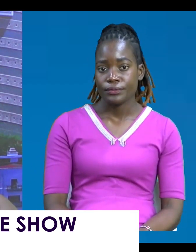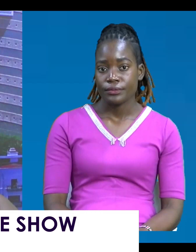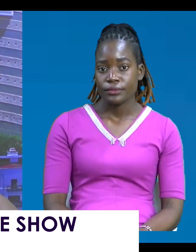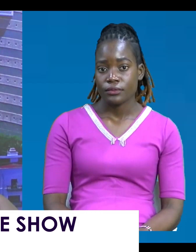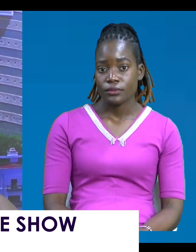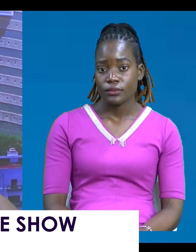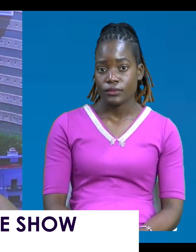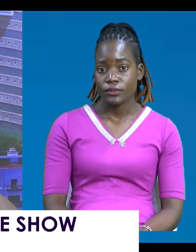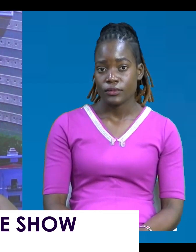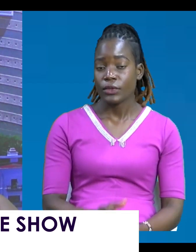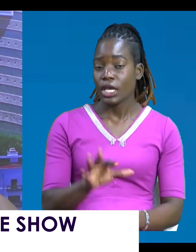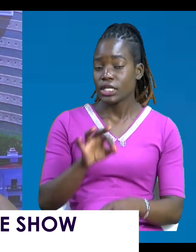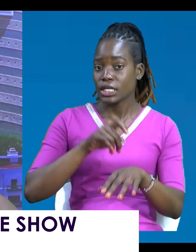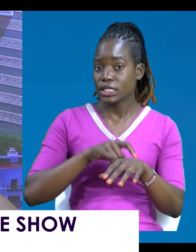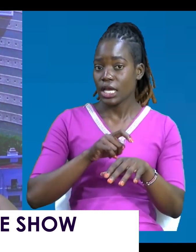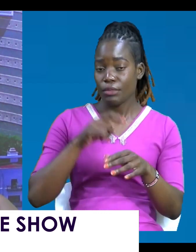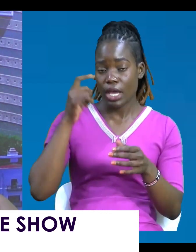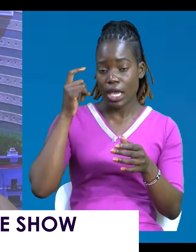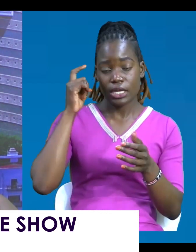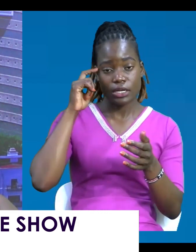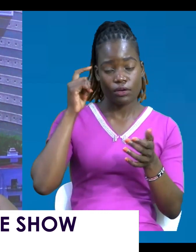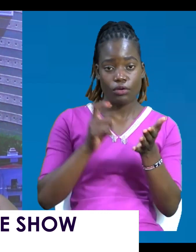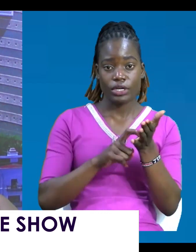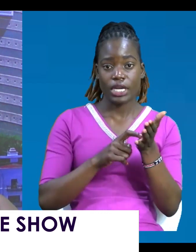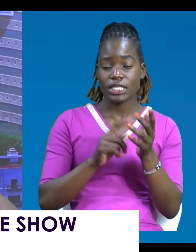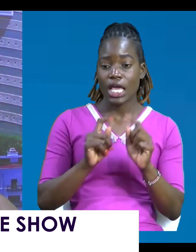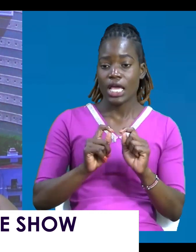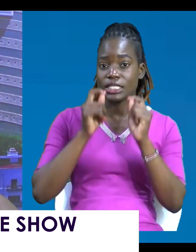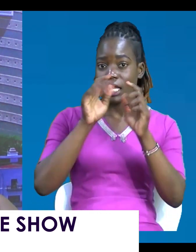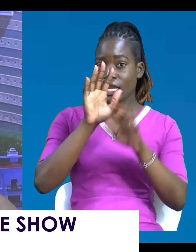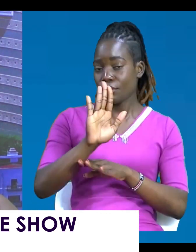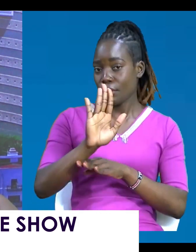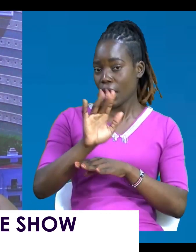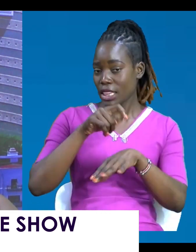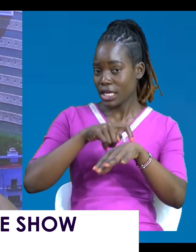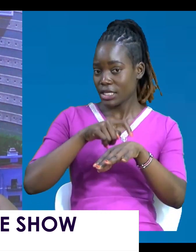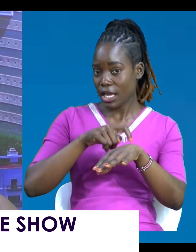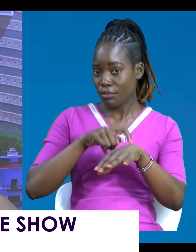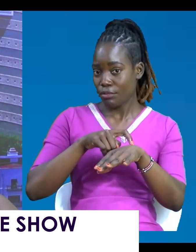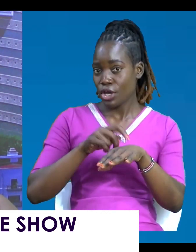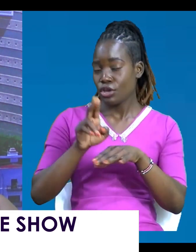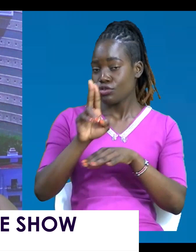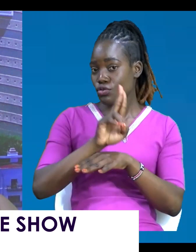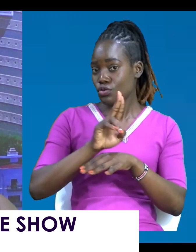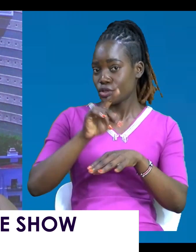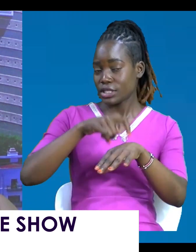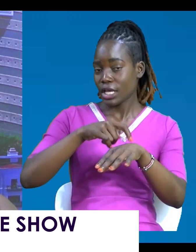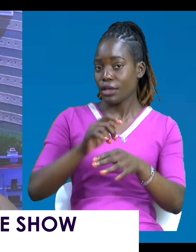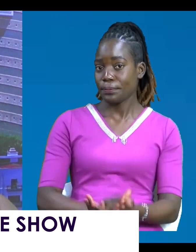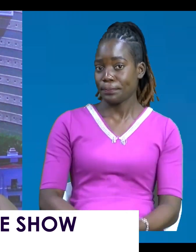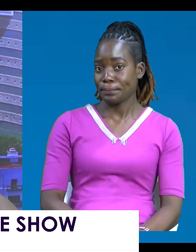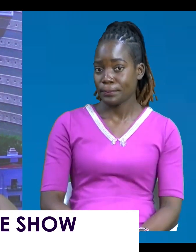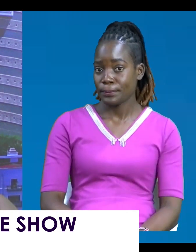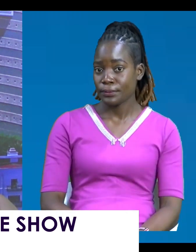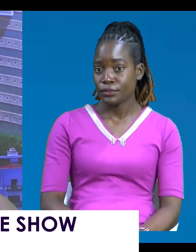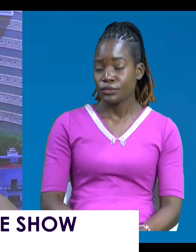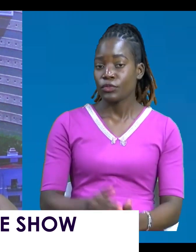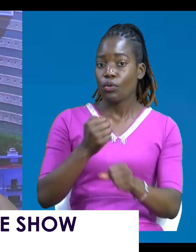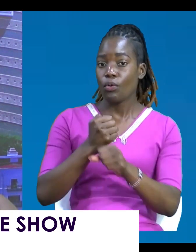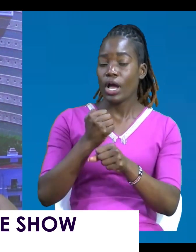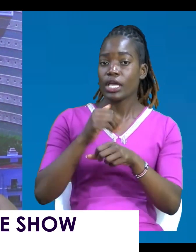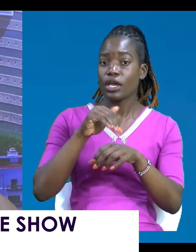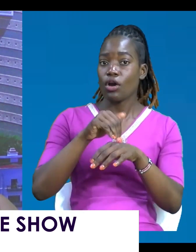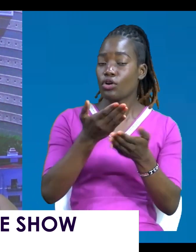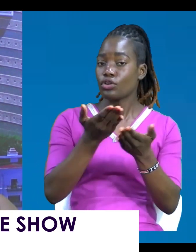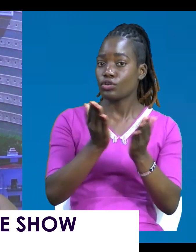Yeah. Take a moment and recognize your talent. The moment you spend time working on